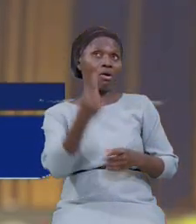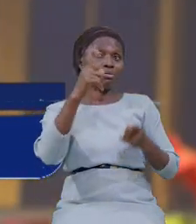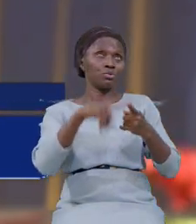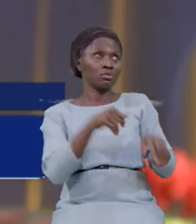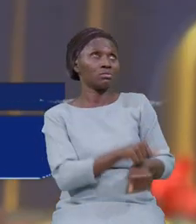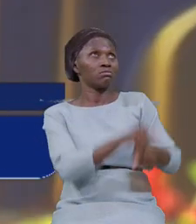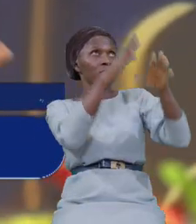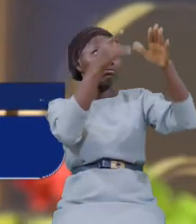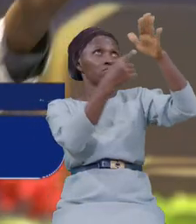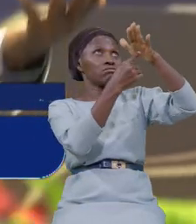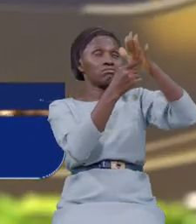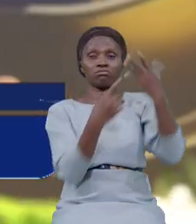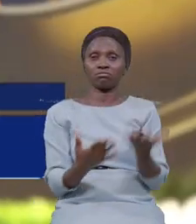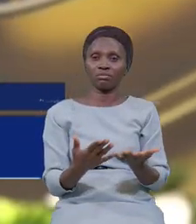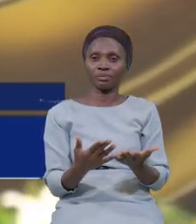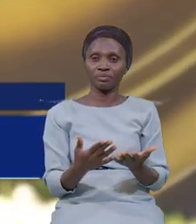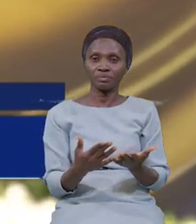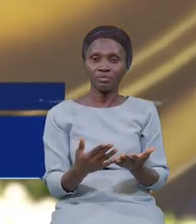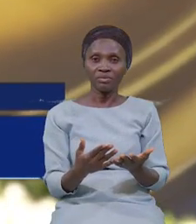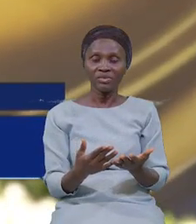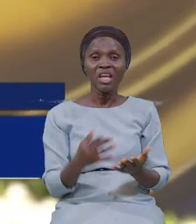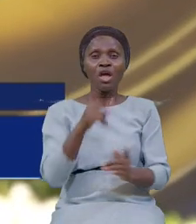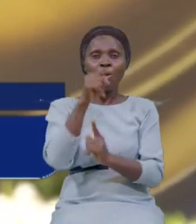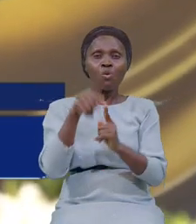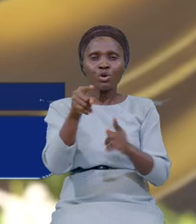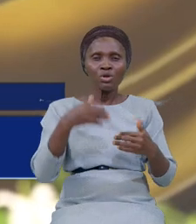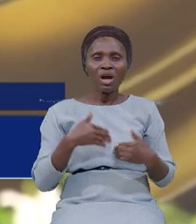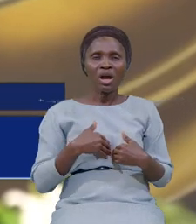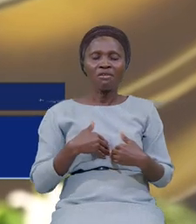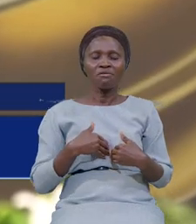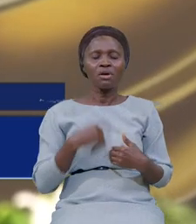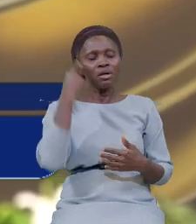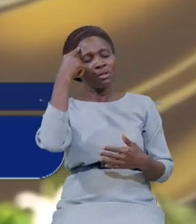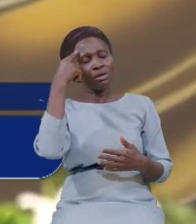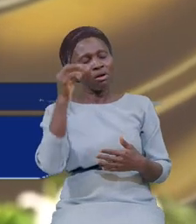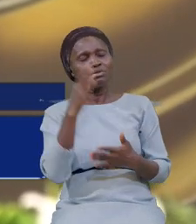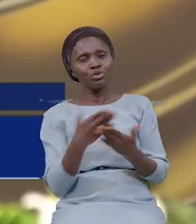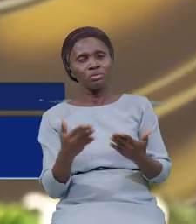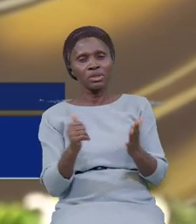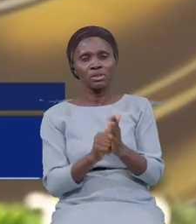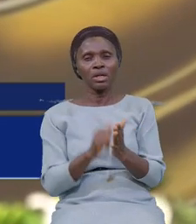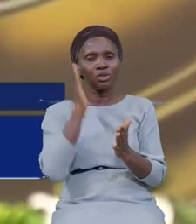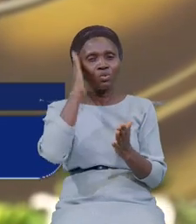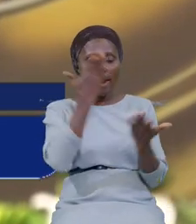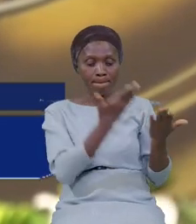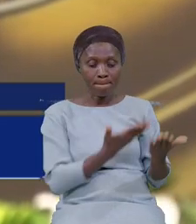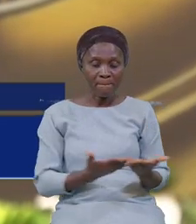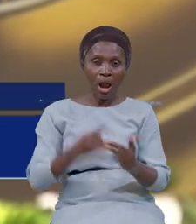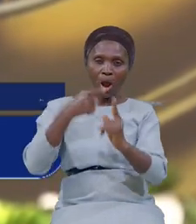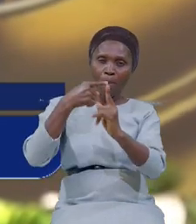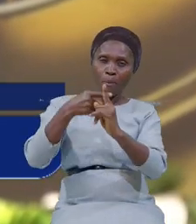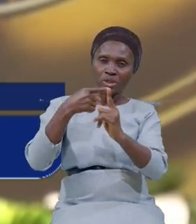teach that you bring up positive thoughts, positive action,